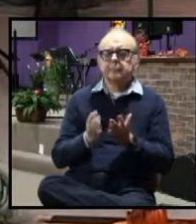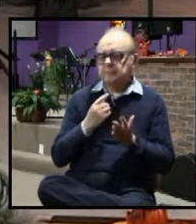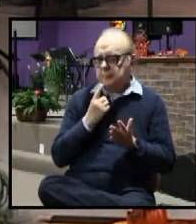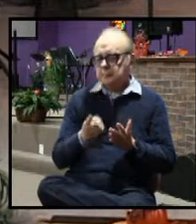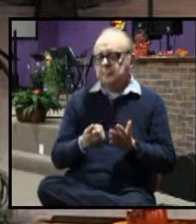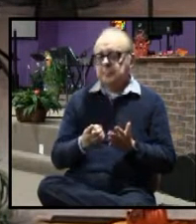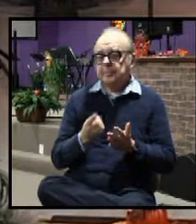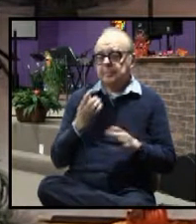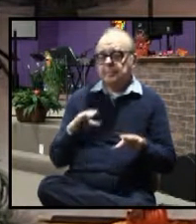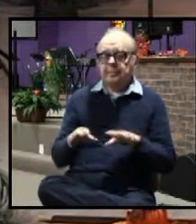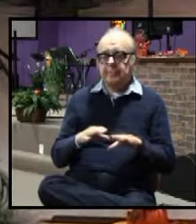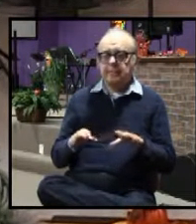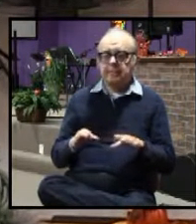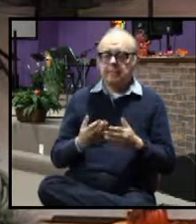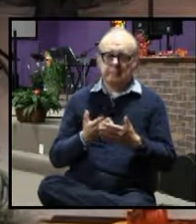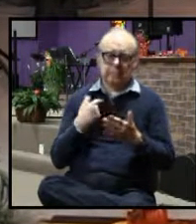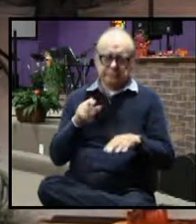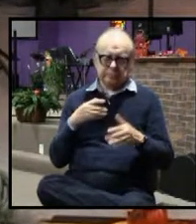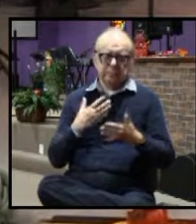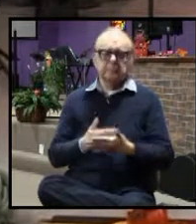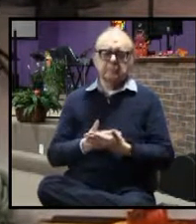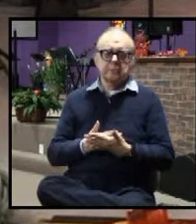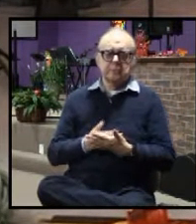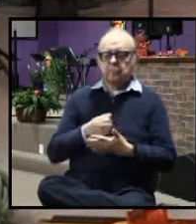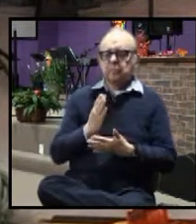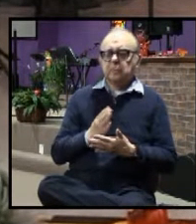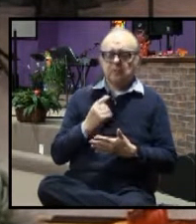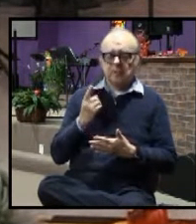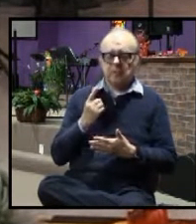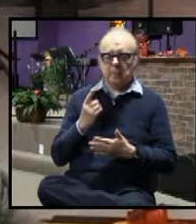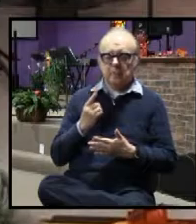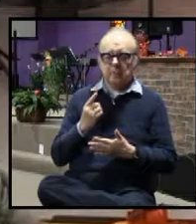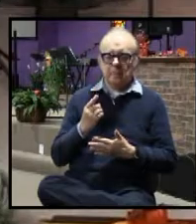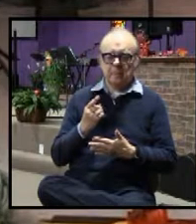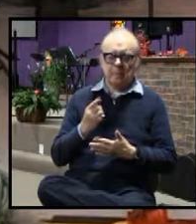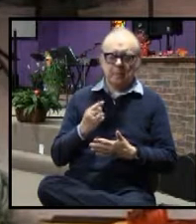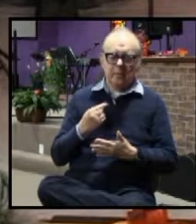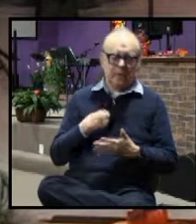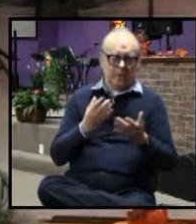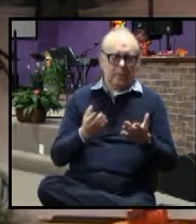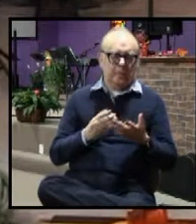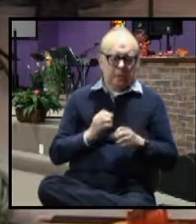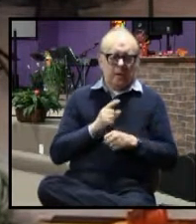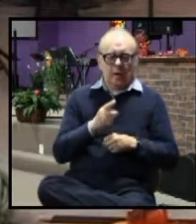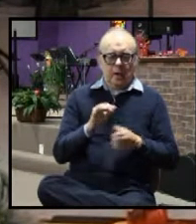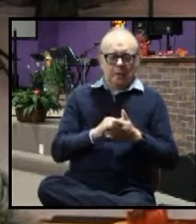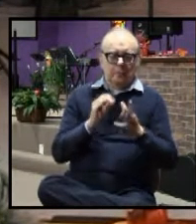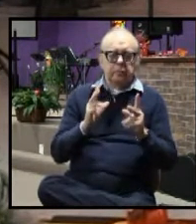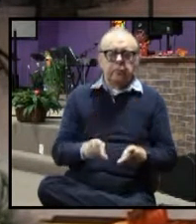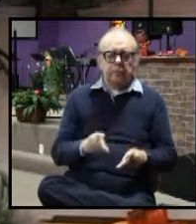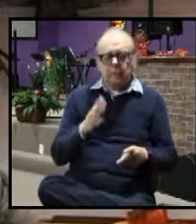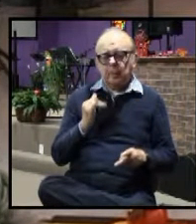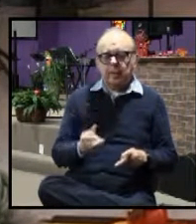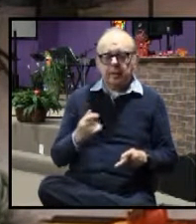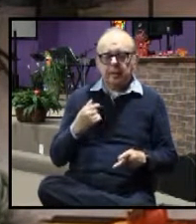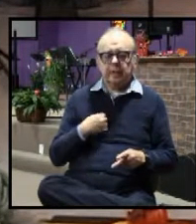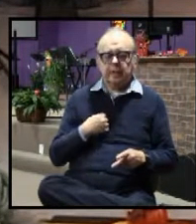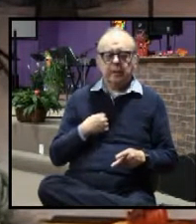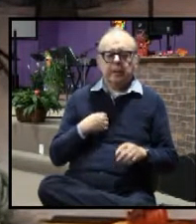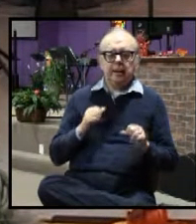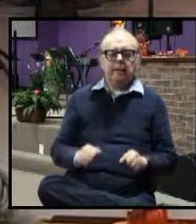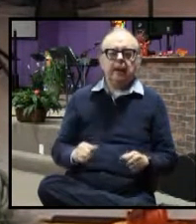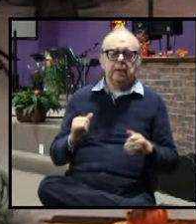the Bible says that he does, that even before you were born, God thought you up and said, I want to create this person so